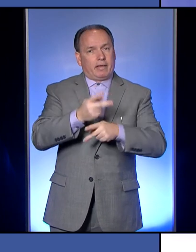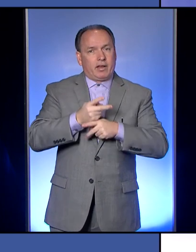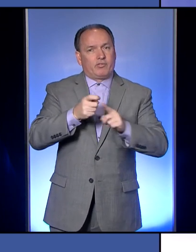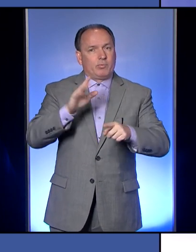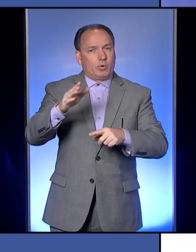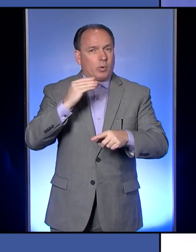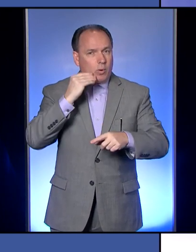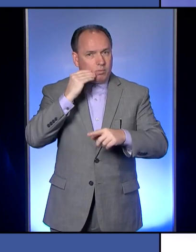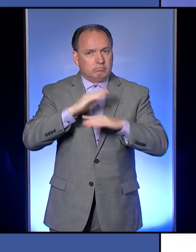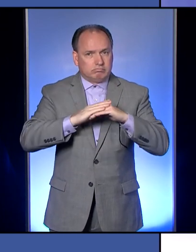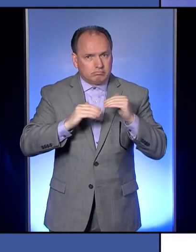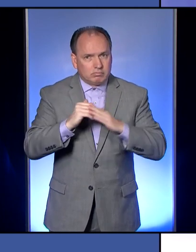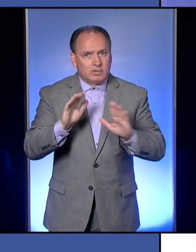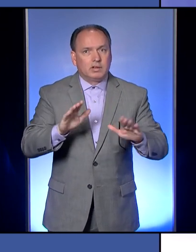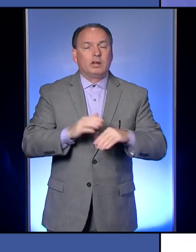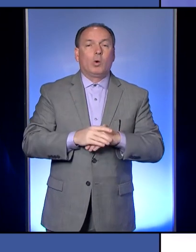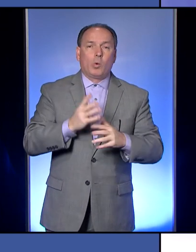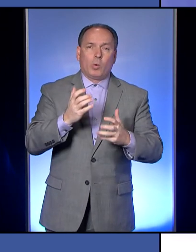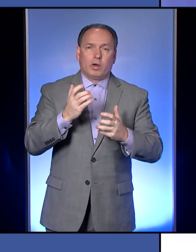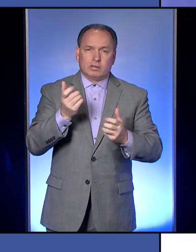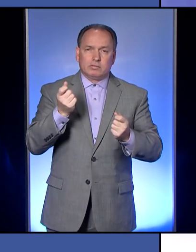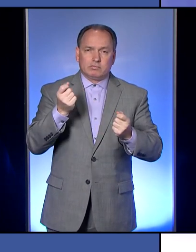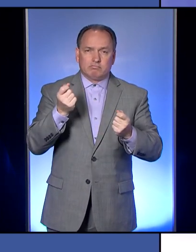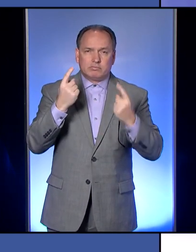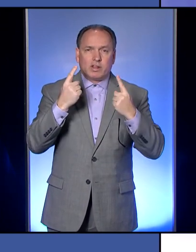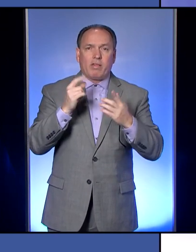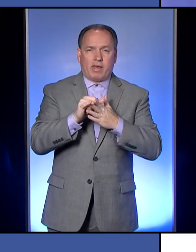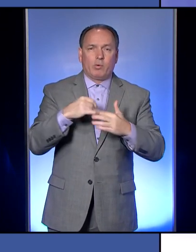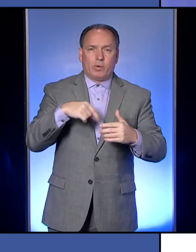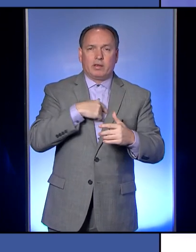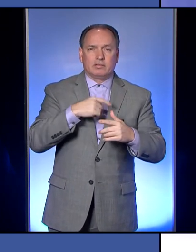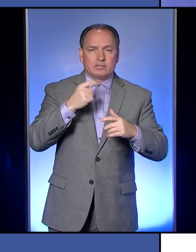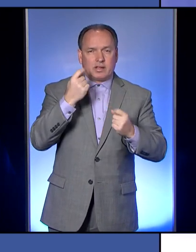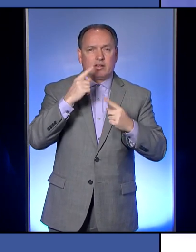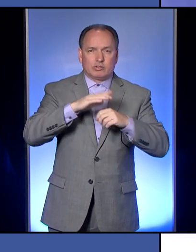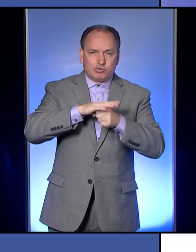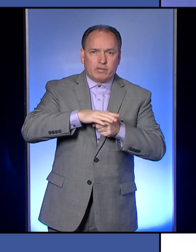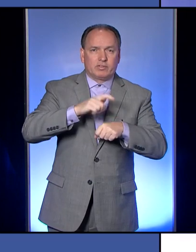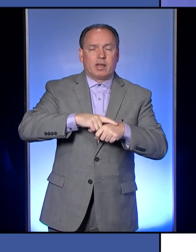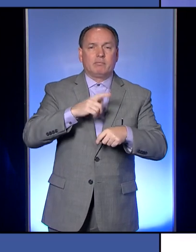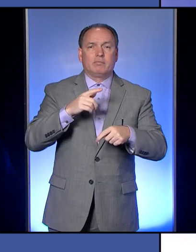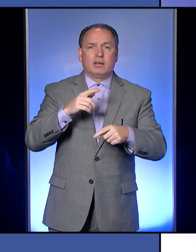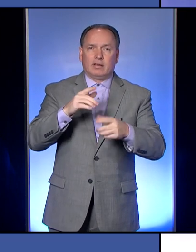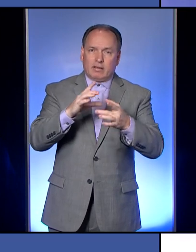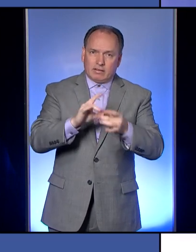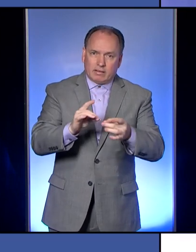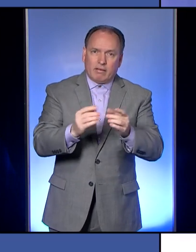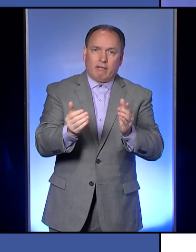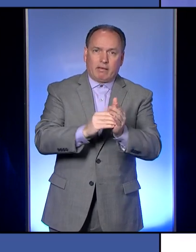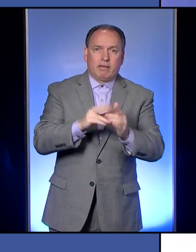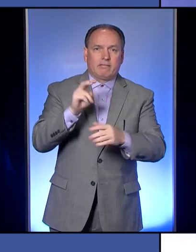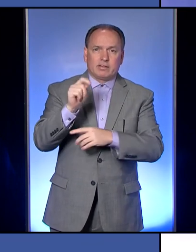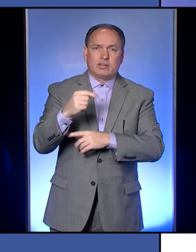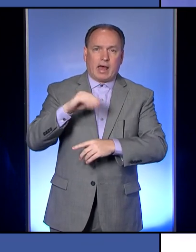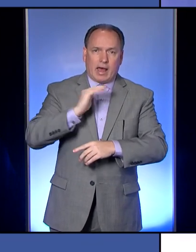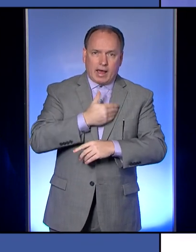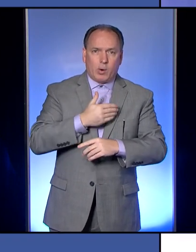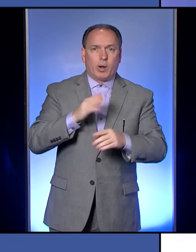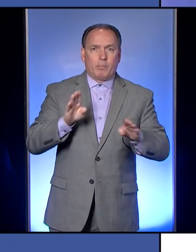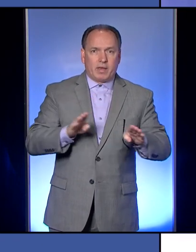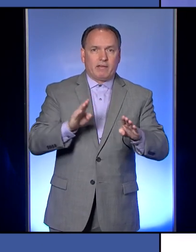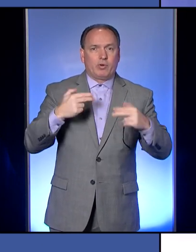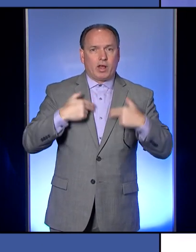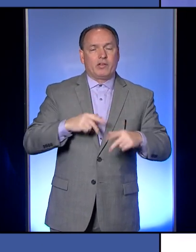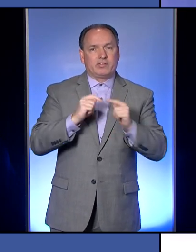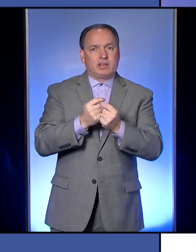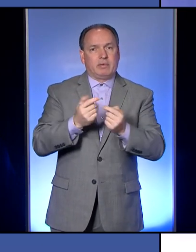stressful time, and we want to reiterate to our veterans that our behavioral health team is here virtually and by